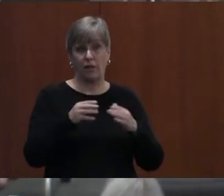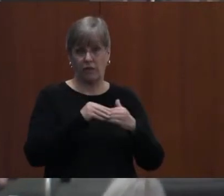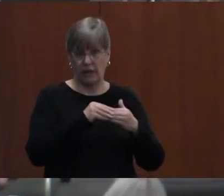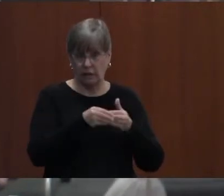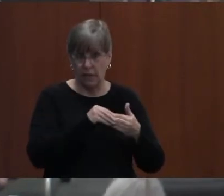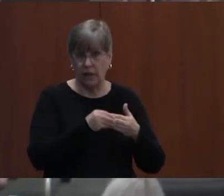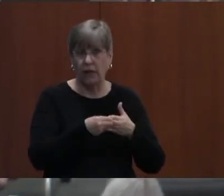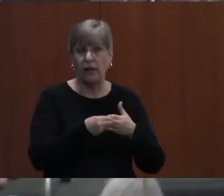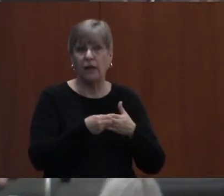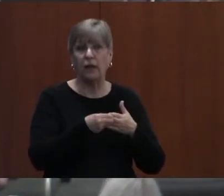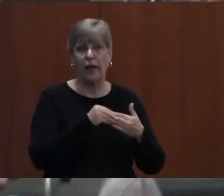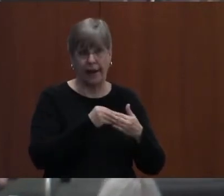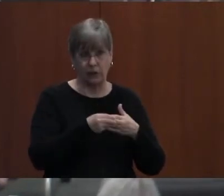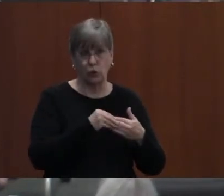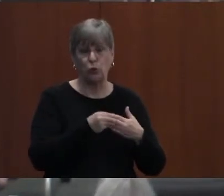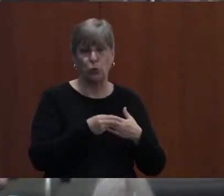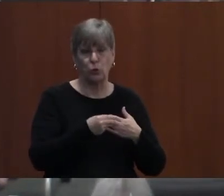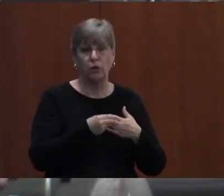latitude to